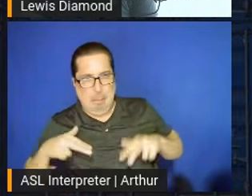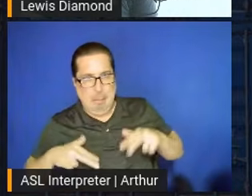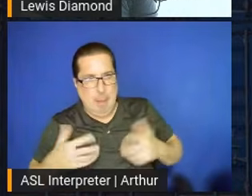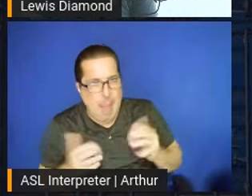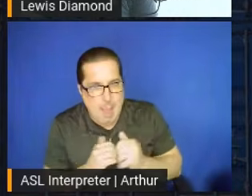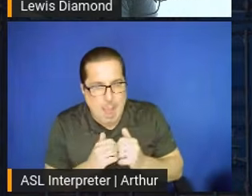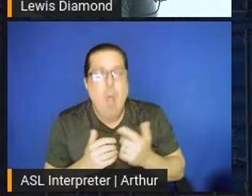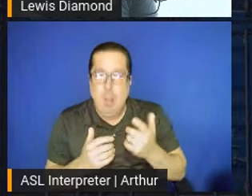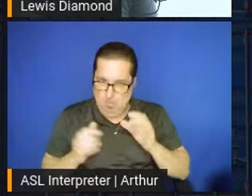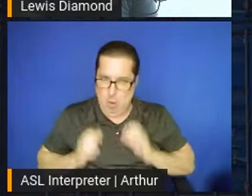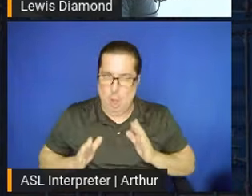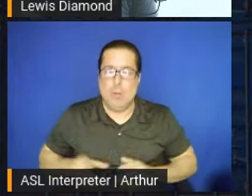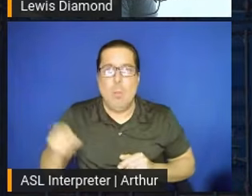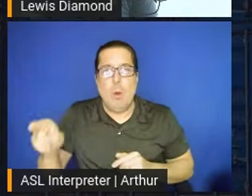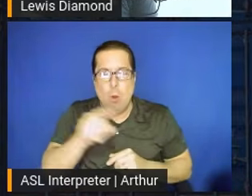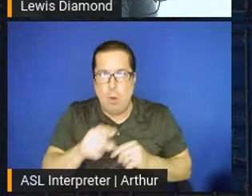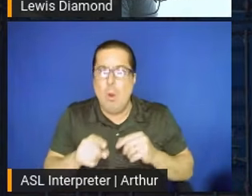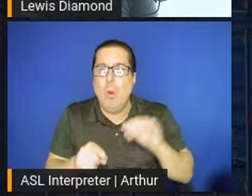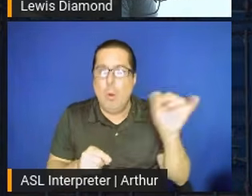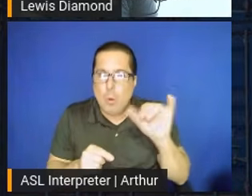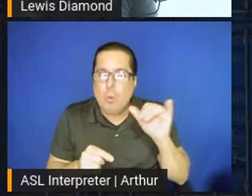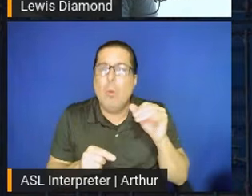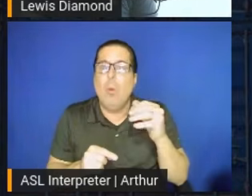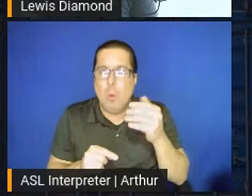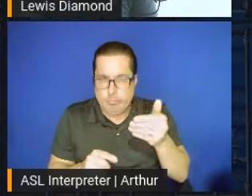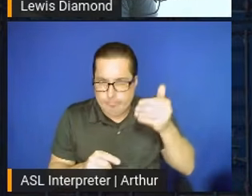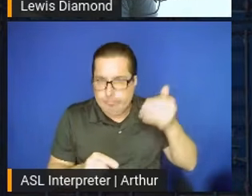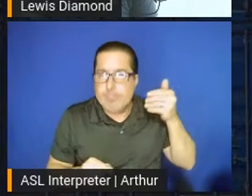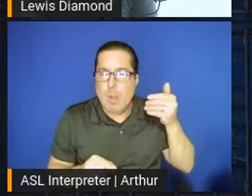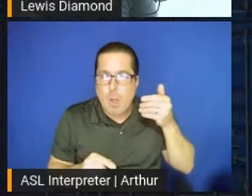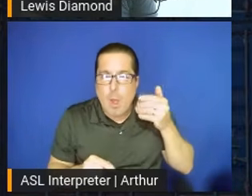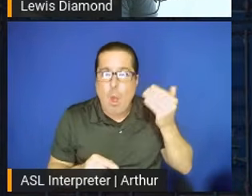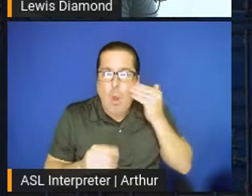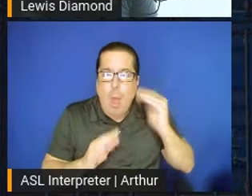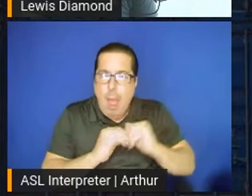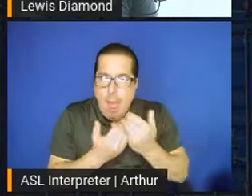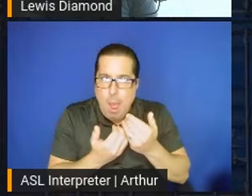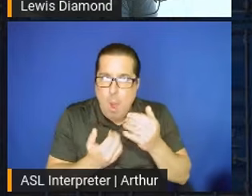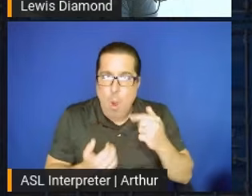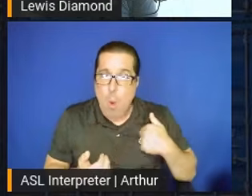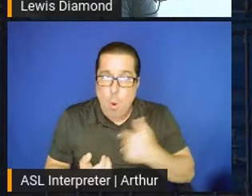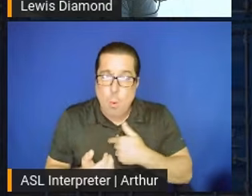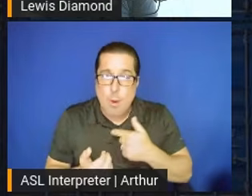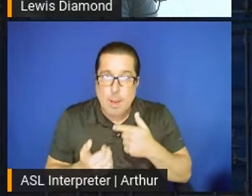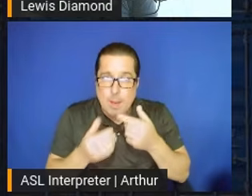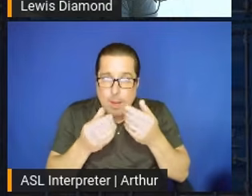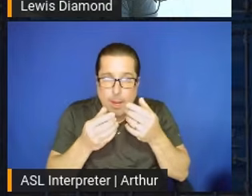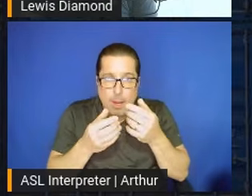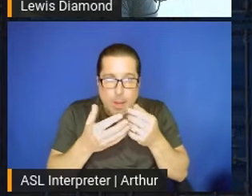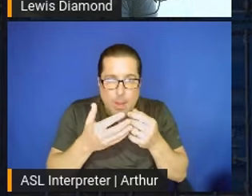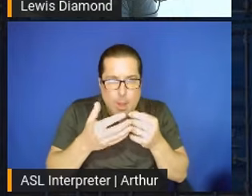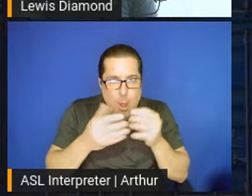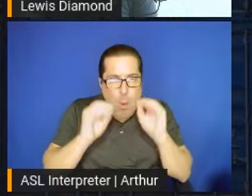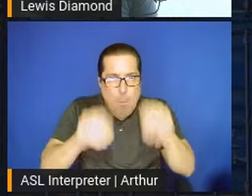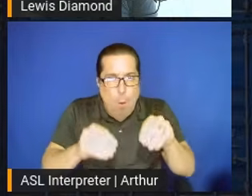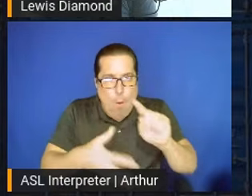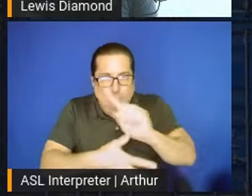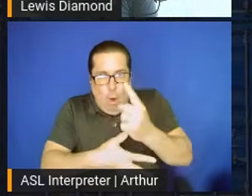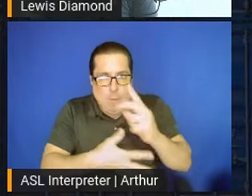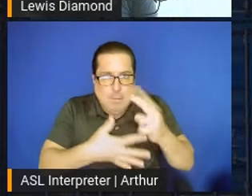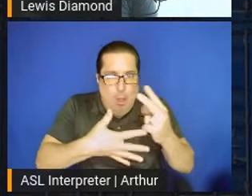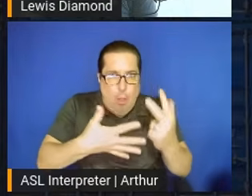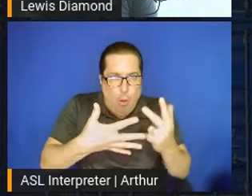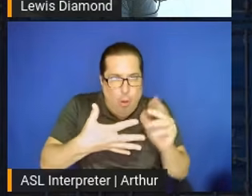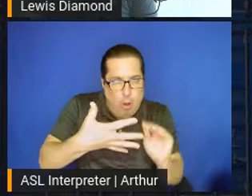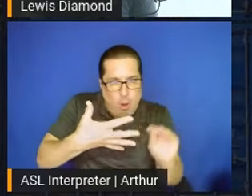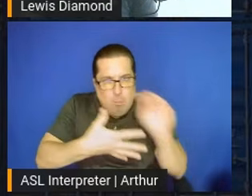important to add from the beginning too. And so the way we prioritize which area to look on is definitely based